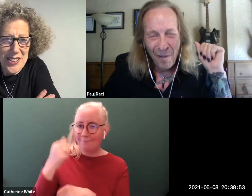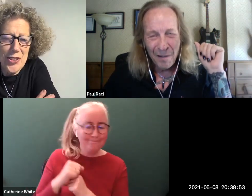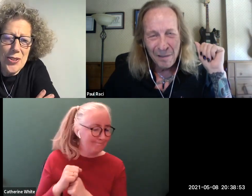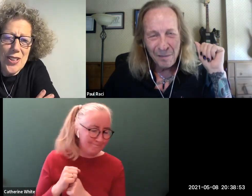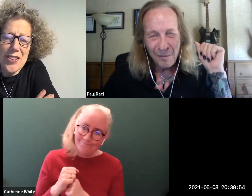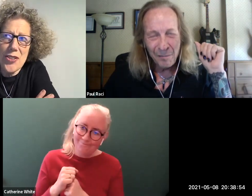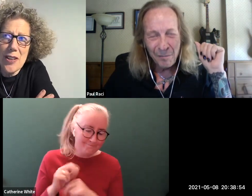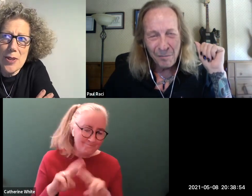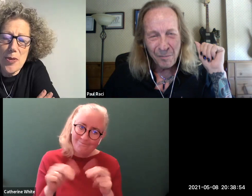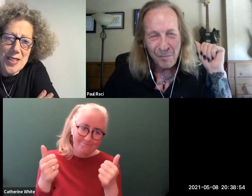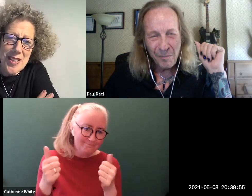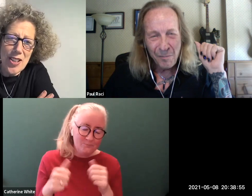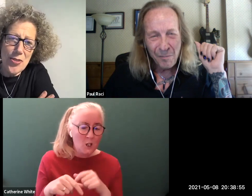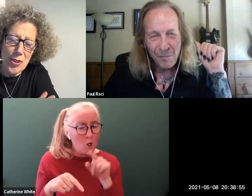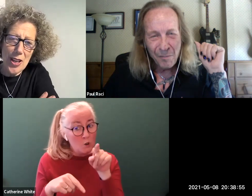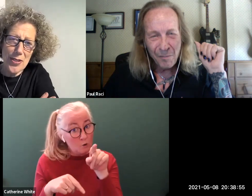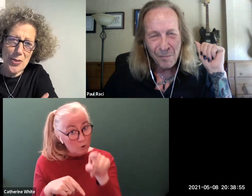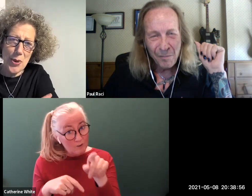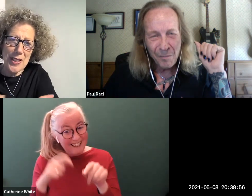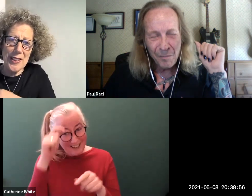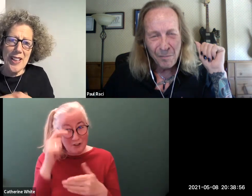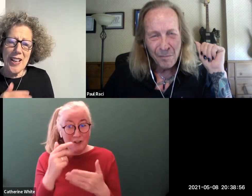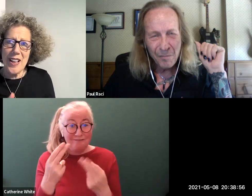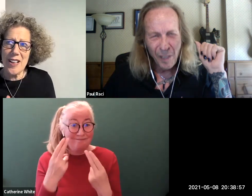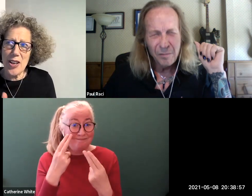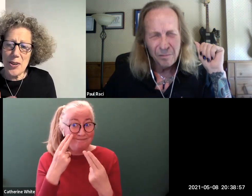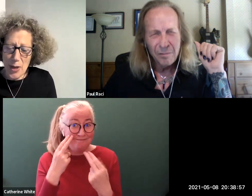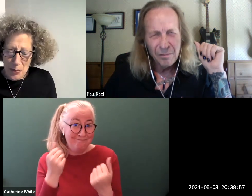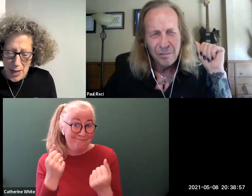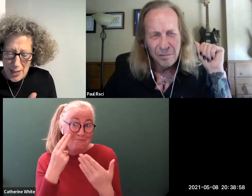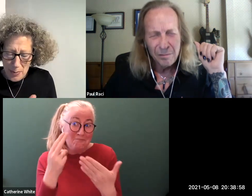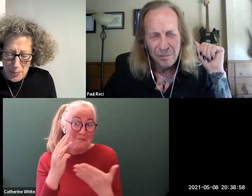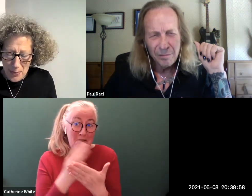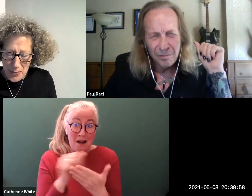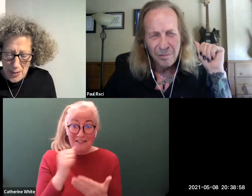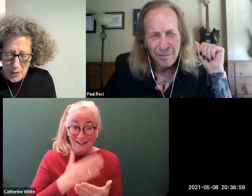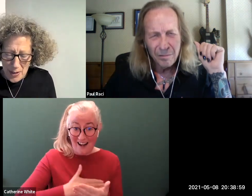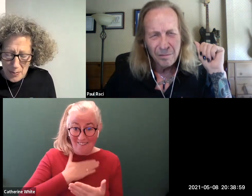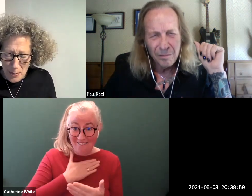Yeah. Do you think it was probably a stage of your life as well Yeah. where